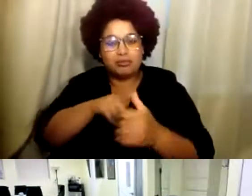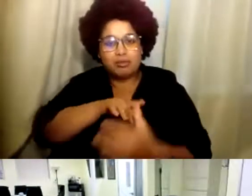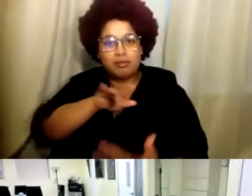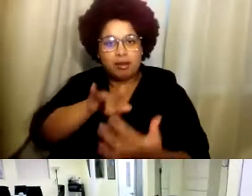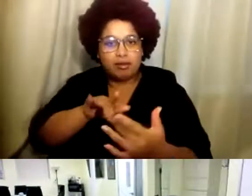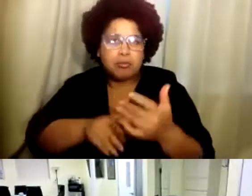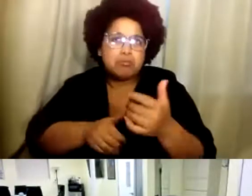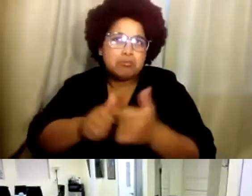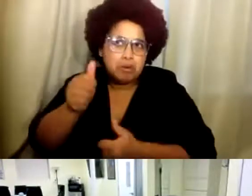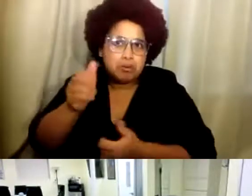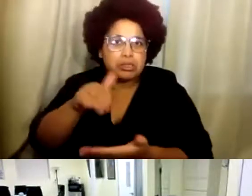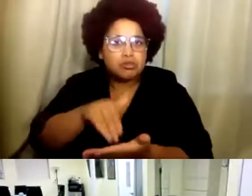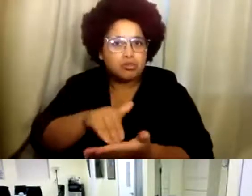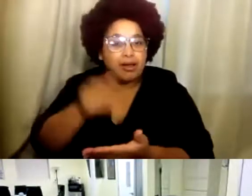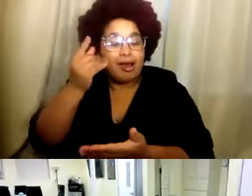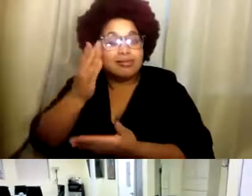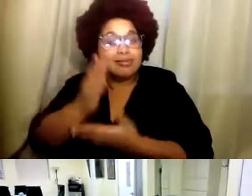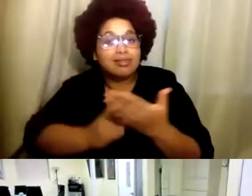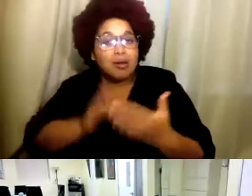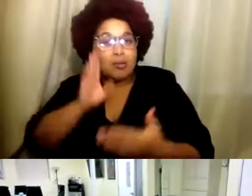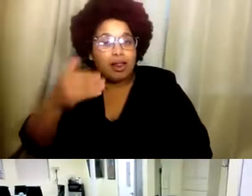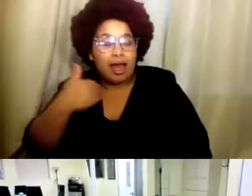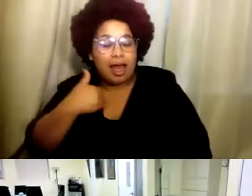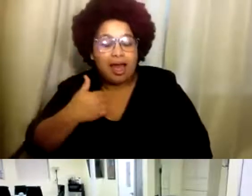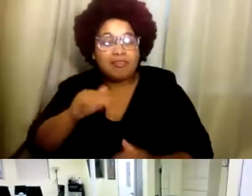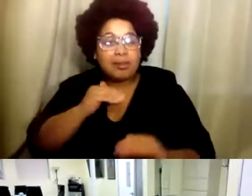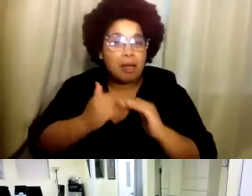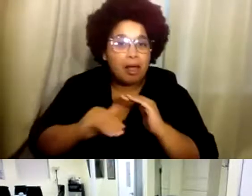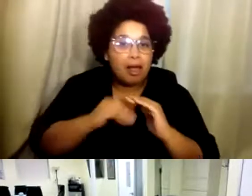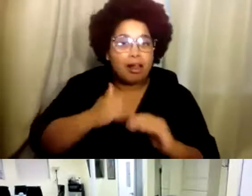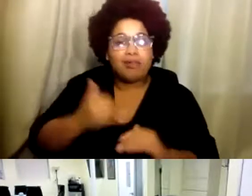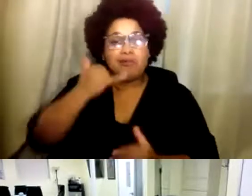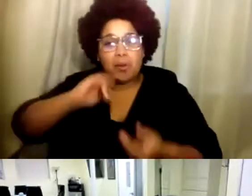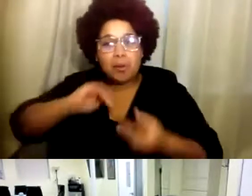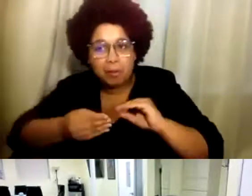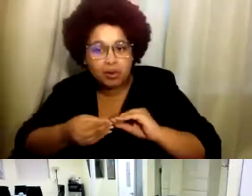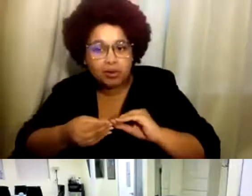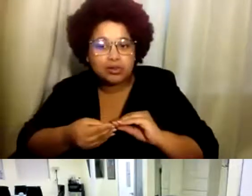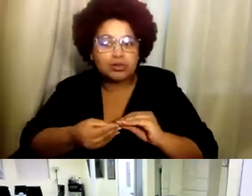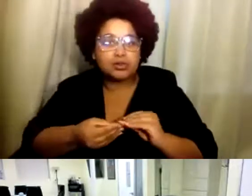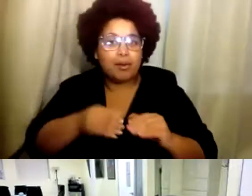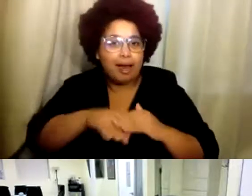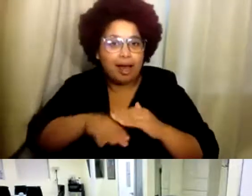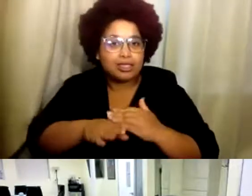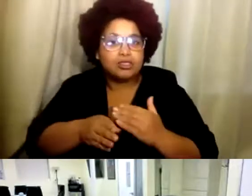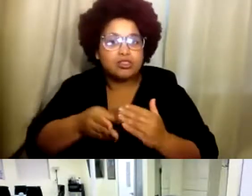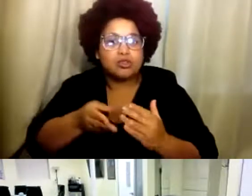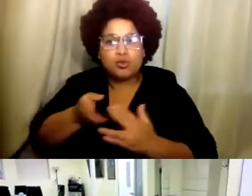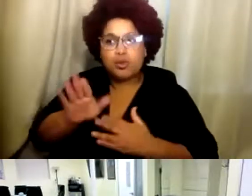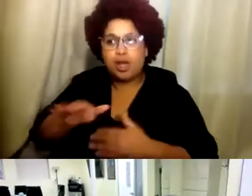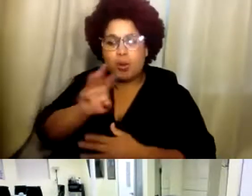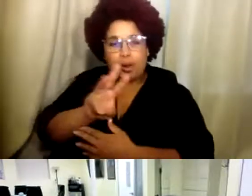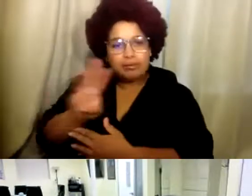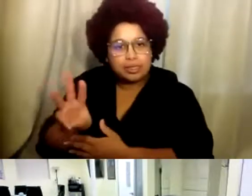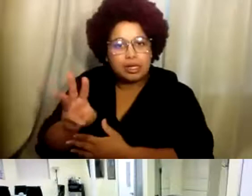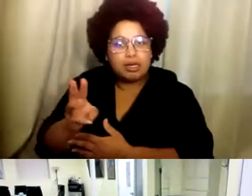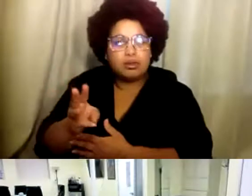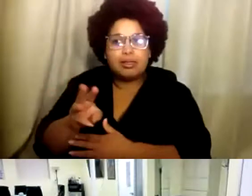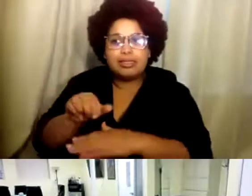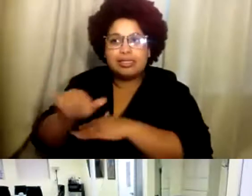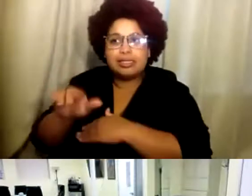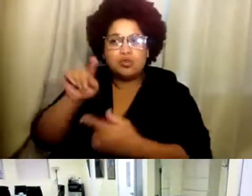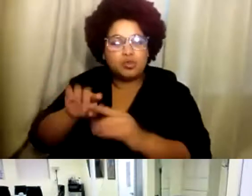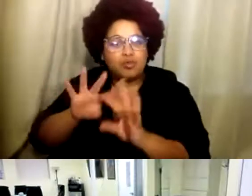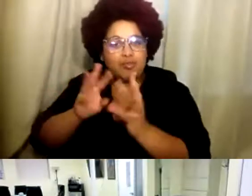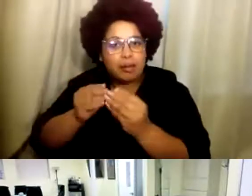most centers, but some centers will have emails or phone numbers that you can access through the websites or that they send out to the families